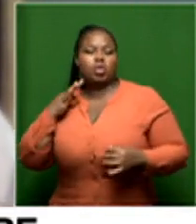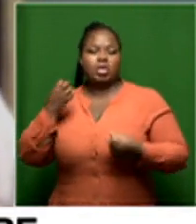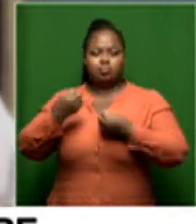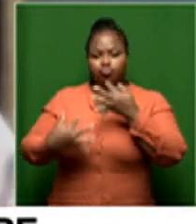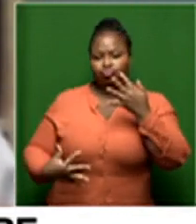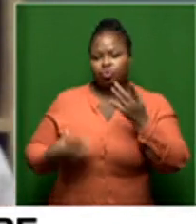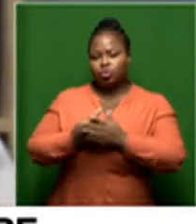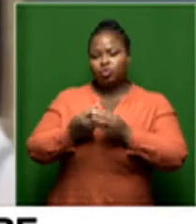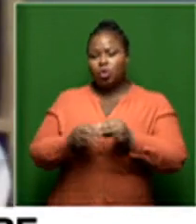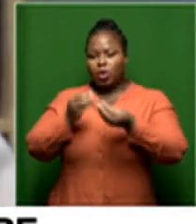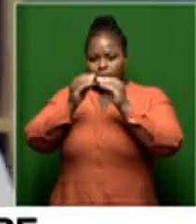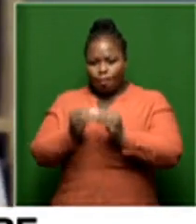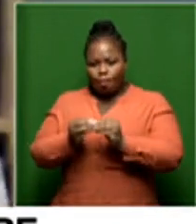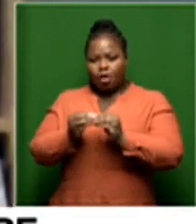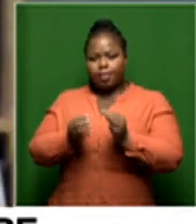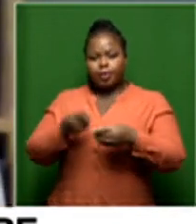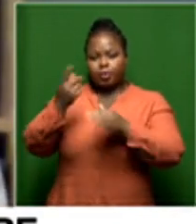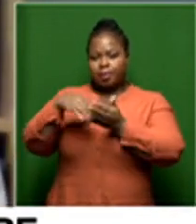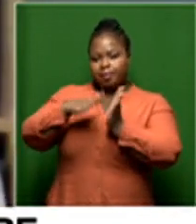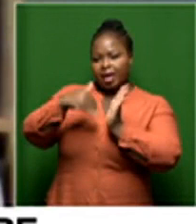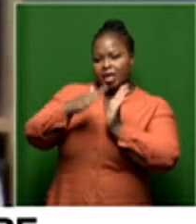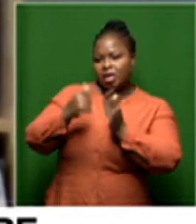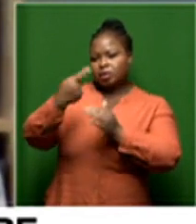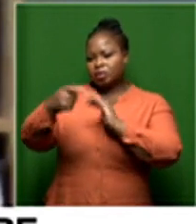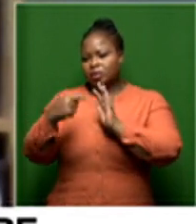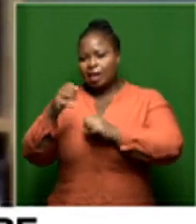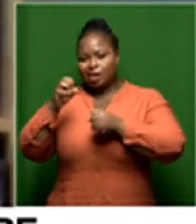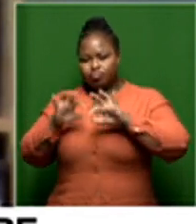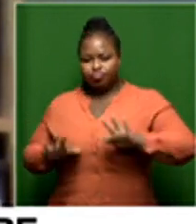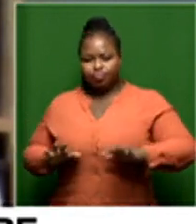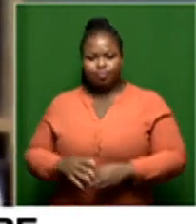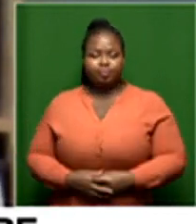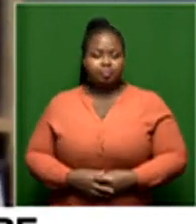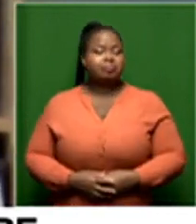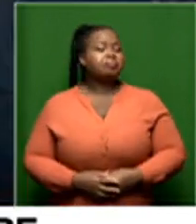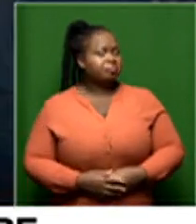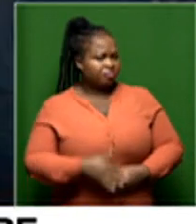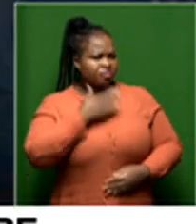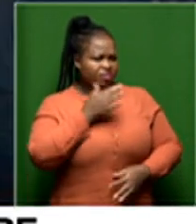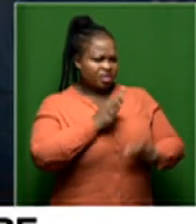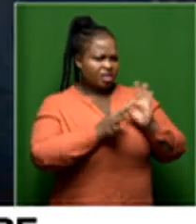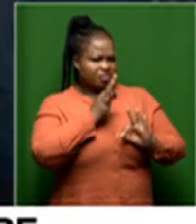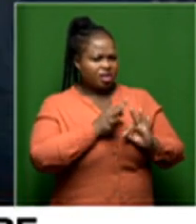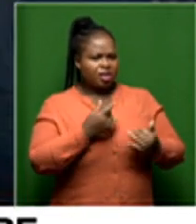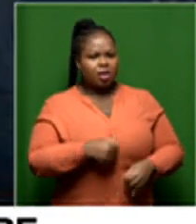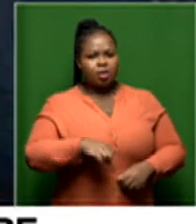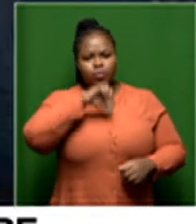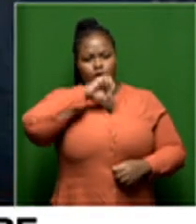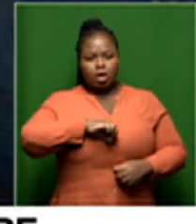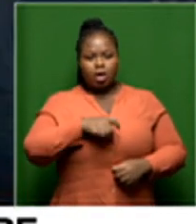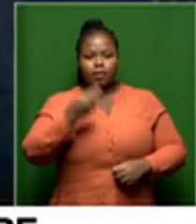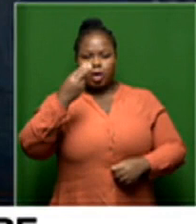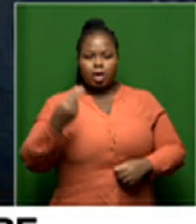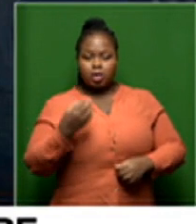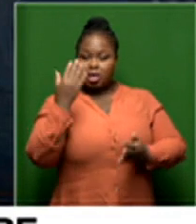some fabulous sculptures and paintings too. Paint us a picture, if you can, of what art lovers can expect over